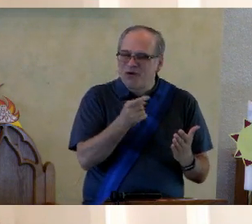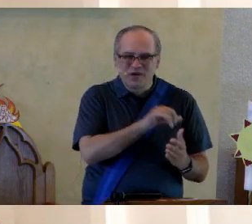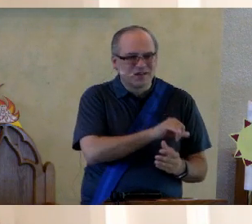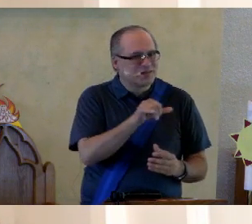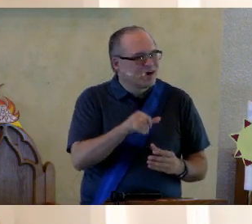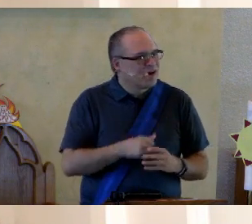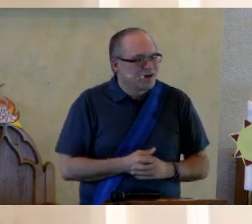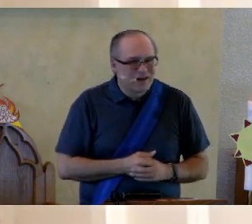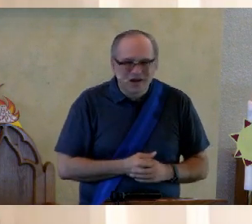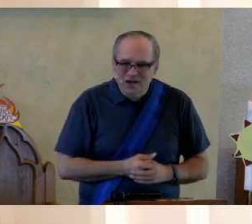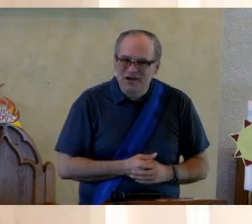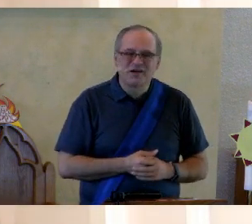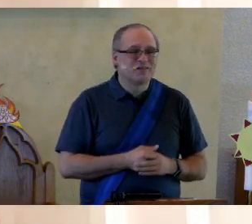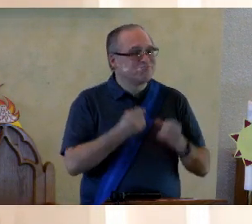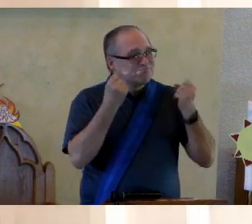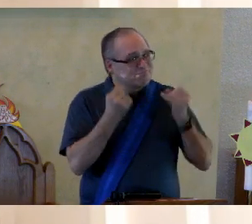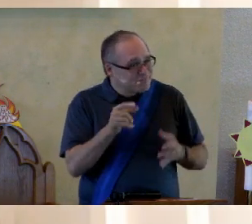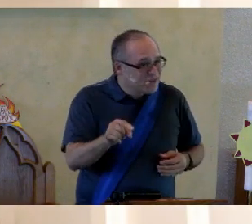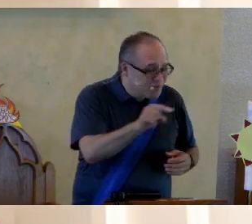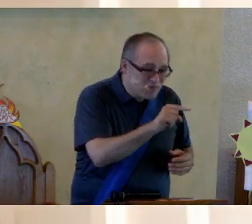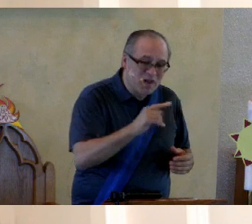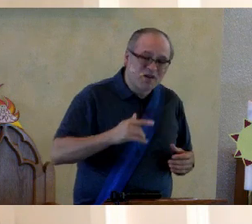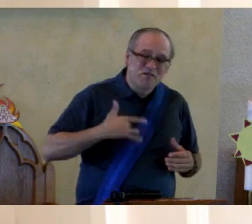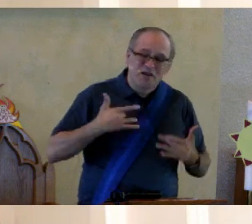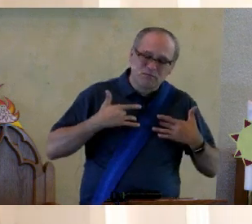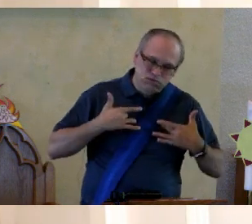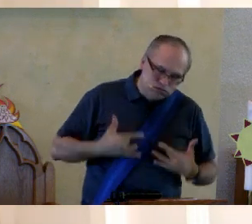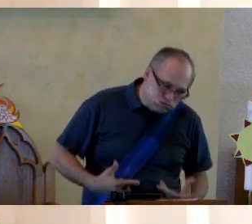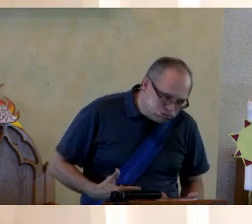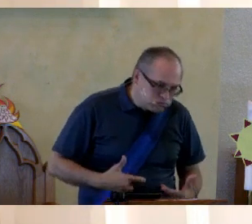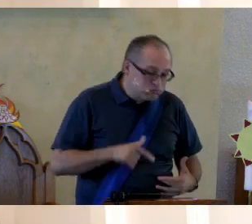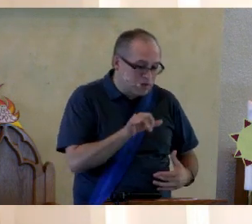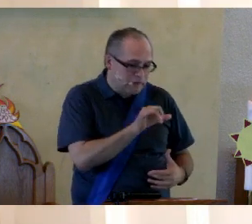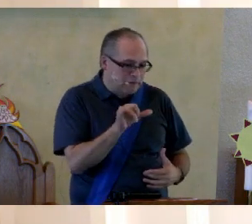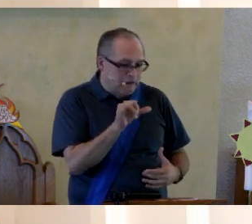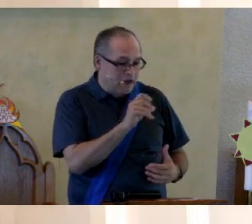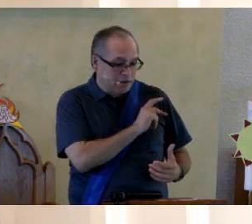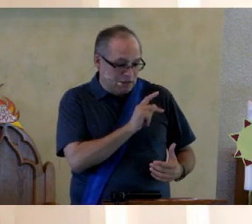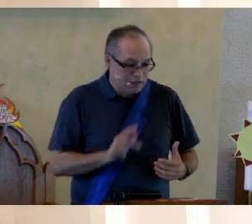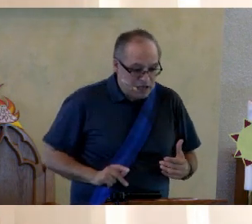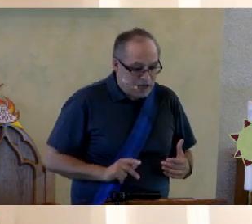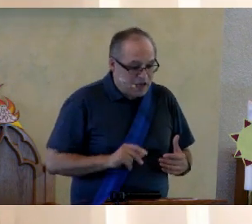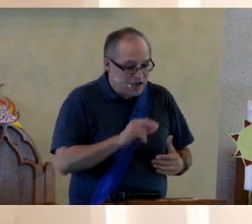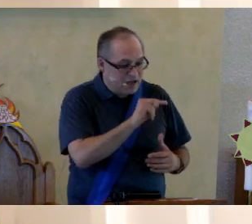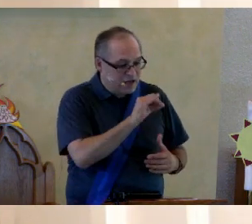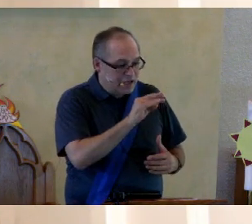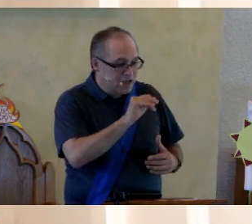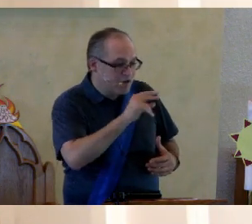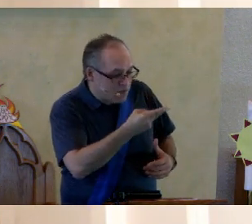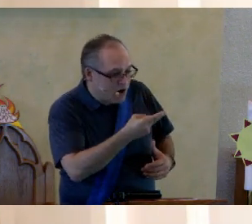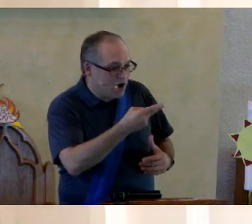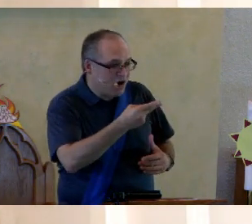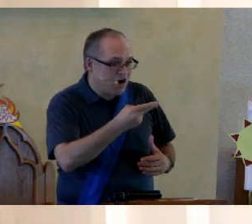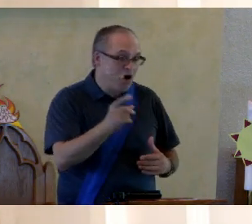feel just as distraught and demoralized as the king of Nineveh after learning of his great city's impending